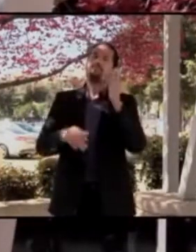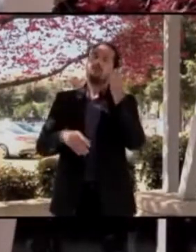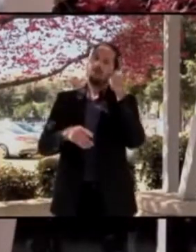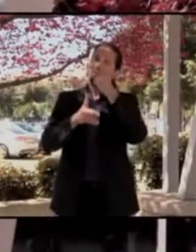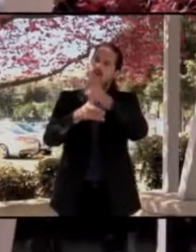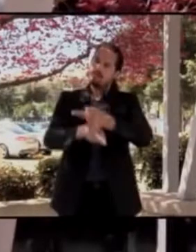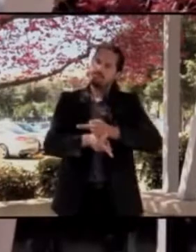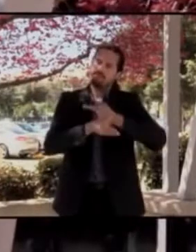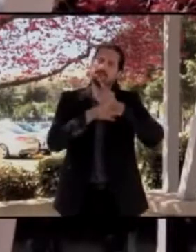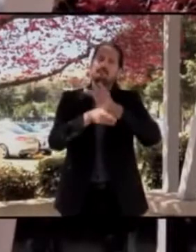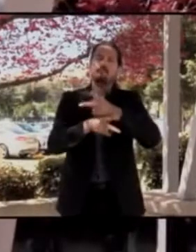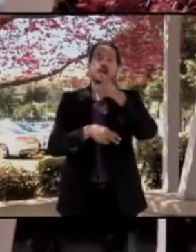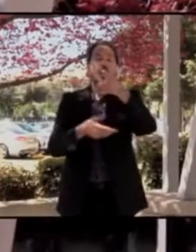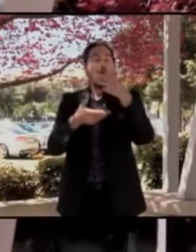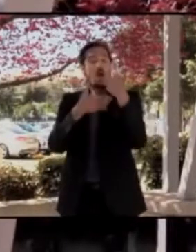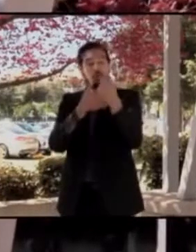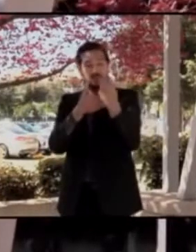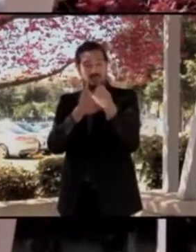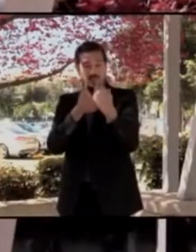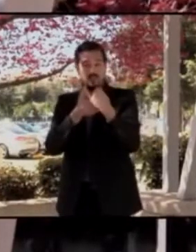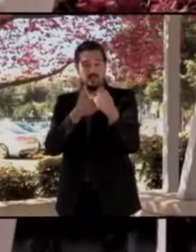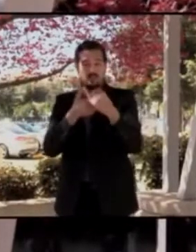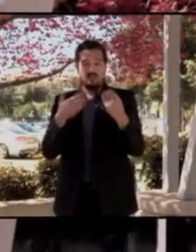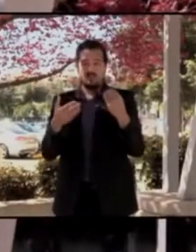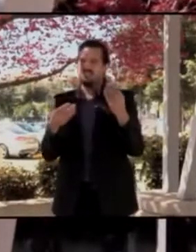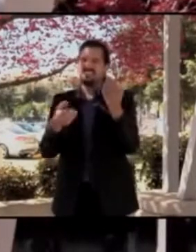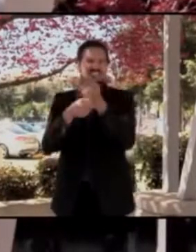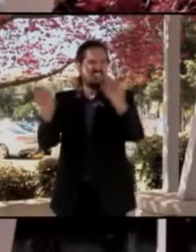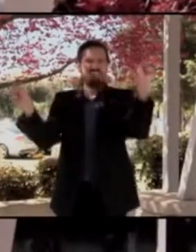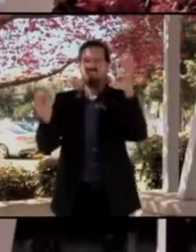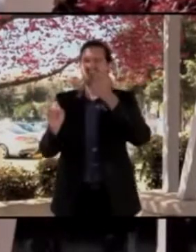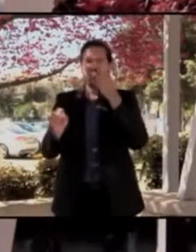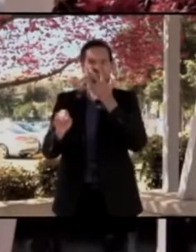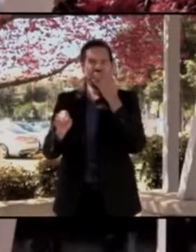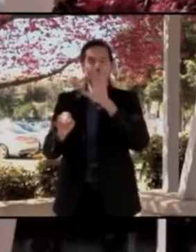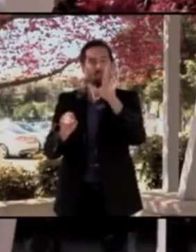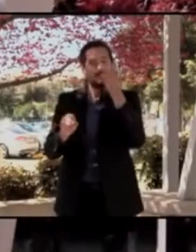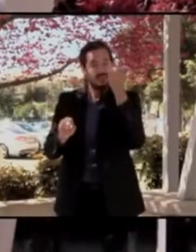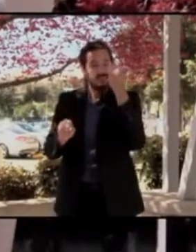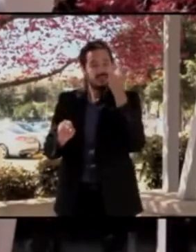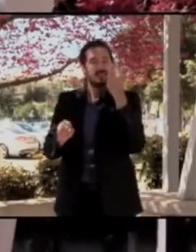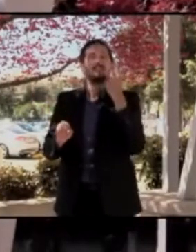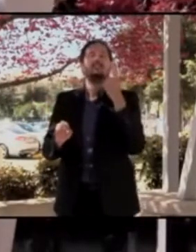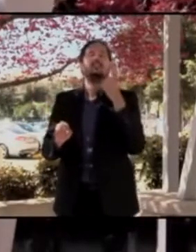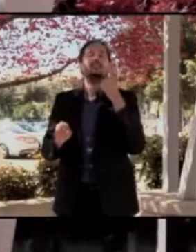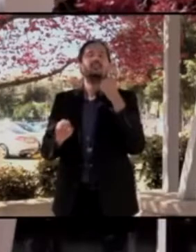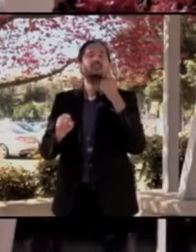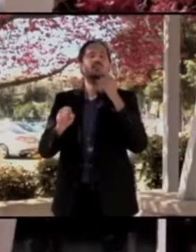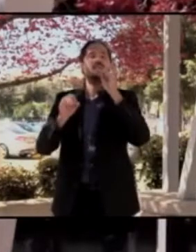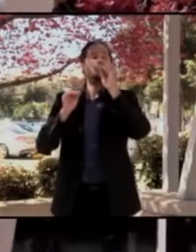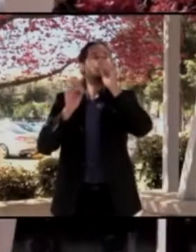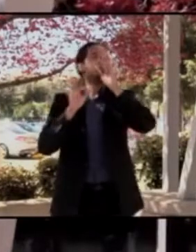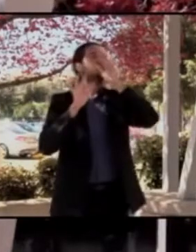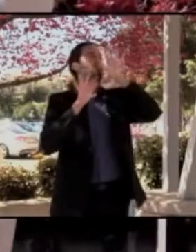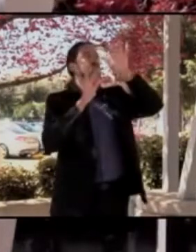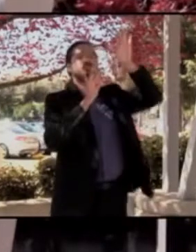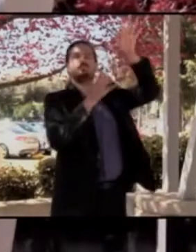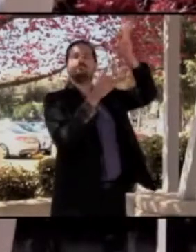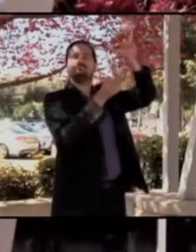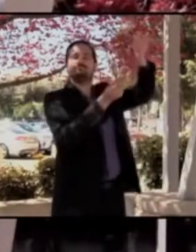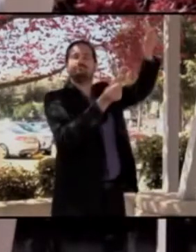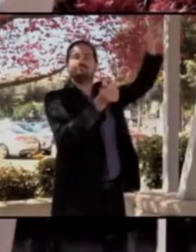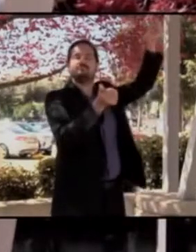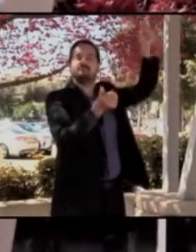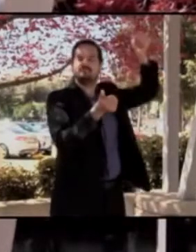it is much safer because the virus can disperse in the air. The more people that are vaccinated, the less chance